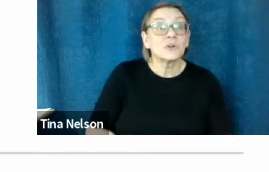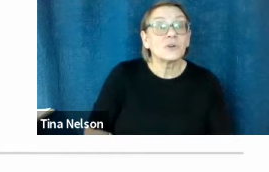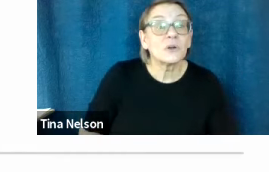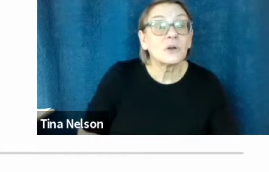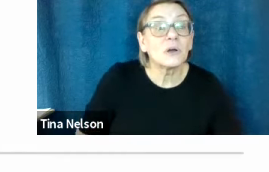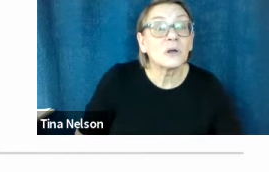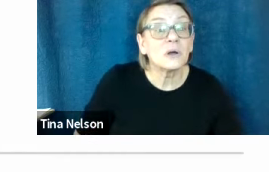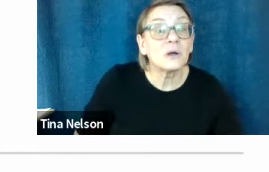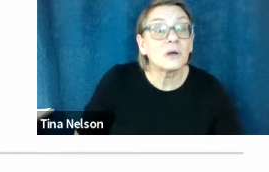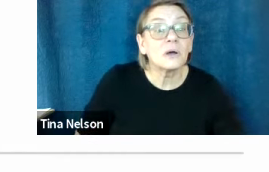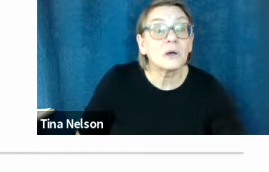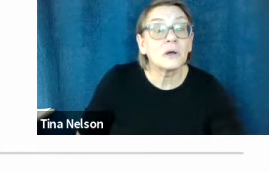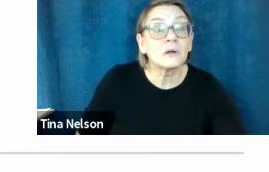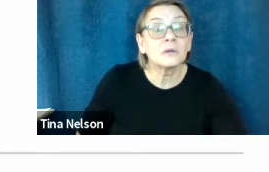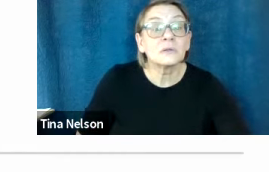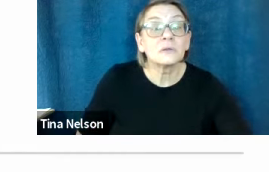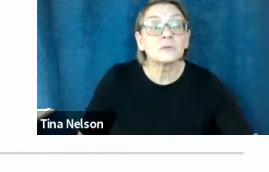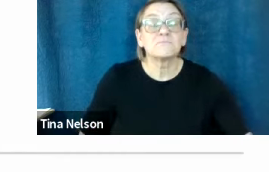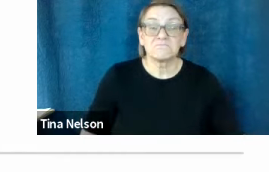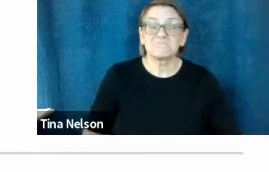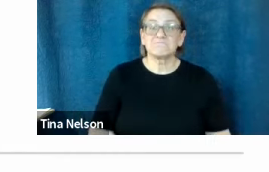Approach the patient, making small gestures.